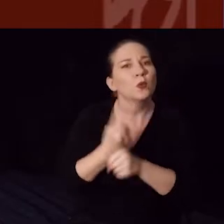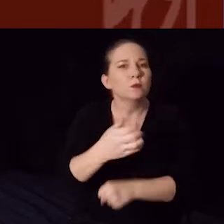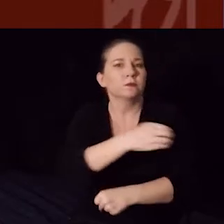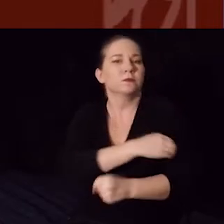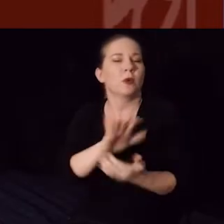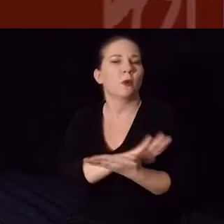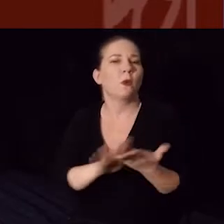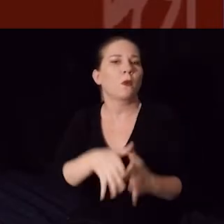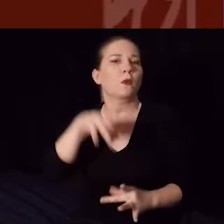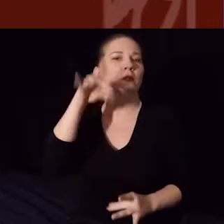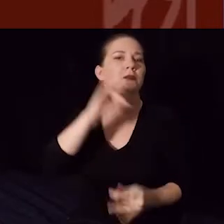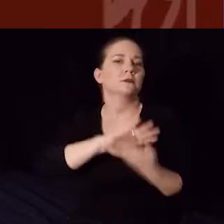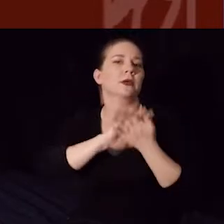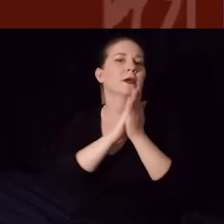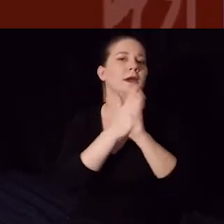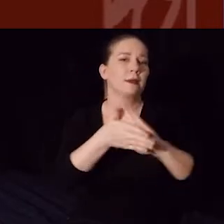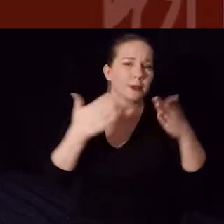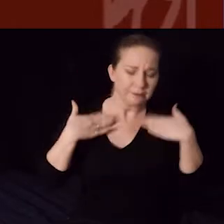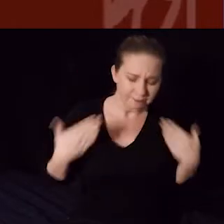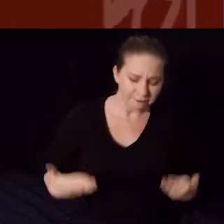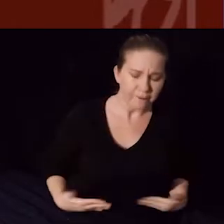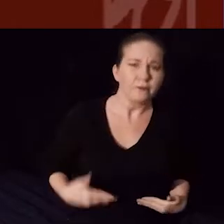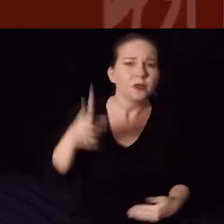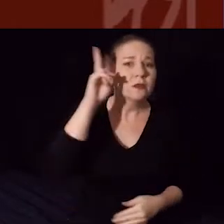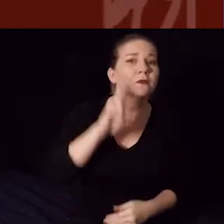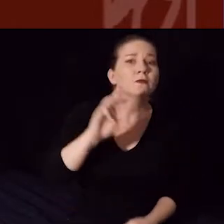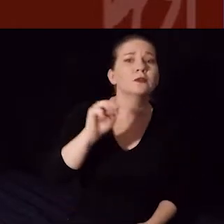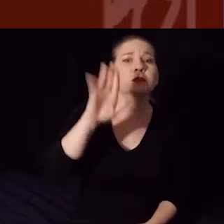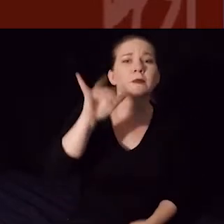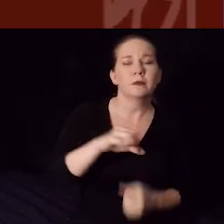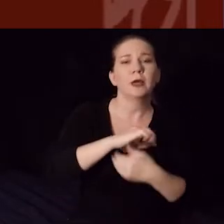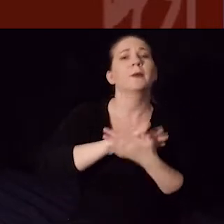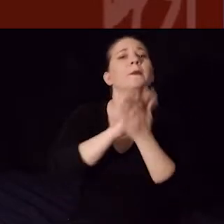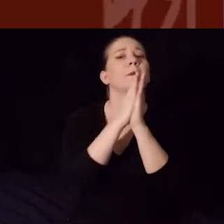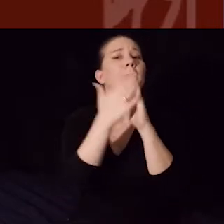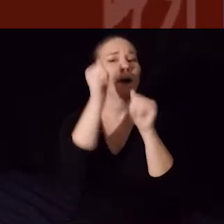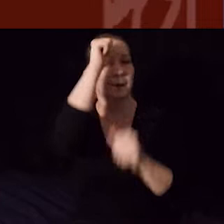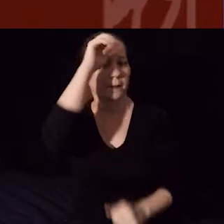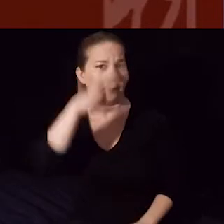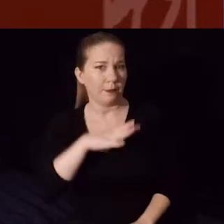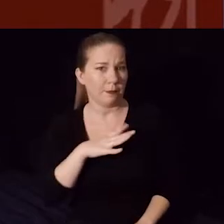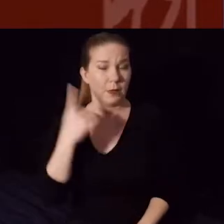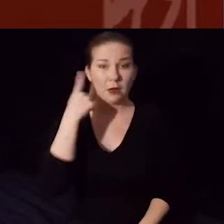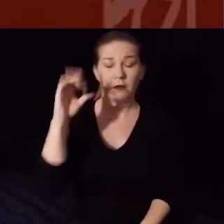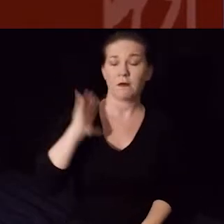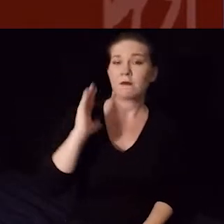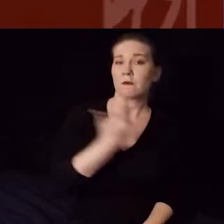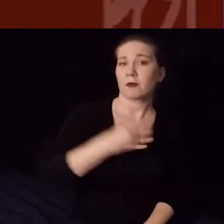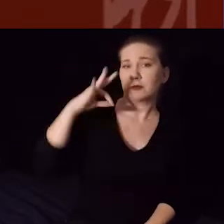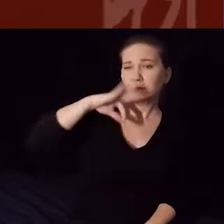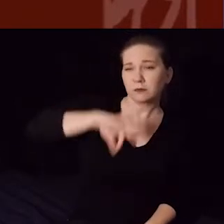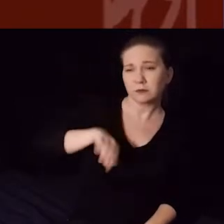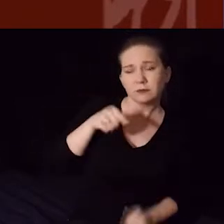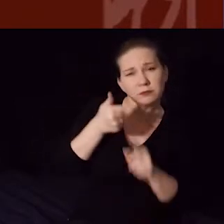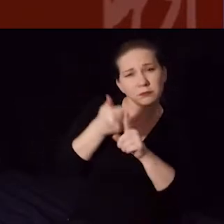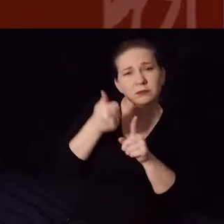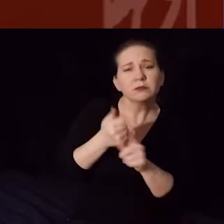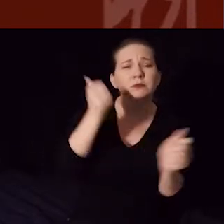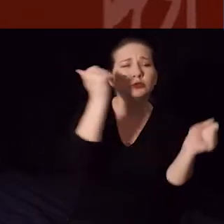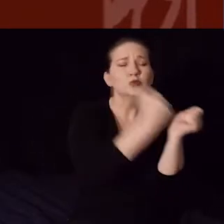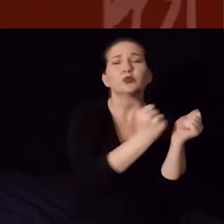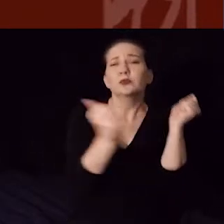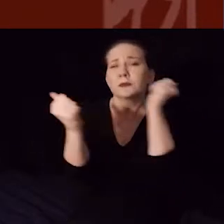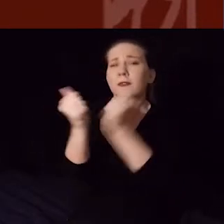Holy Spirit, he became incarnate from the Virgin Mary and was made man. For our sake, he was crucified under